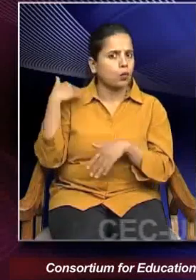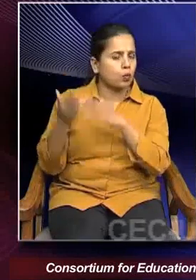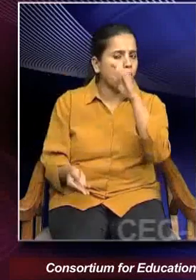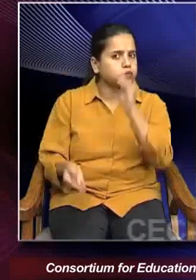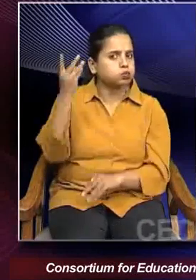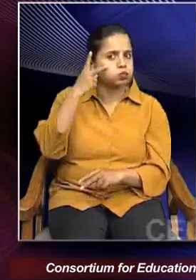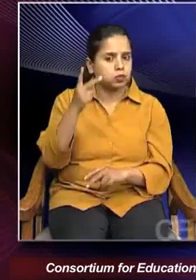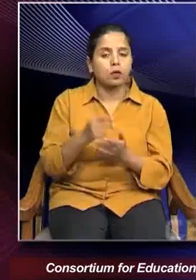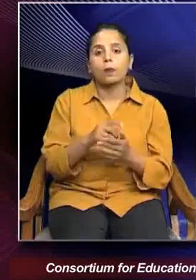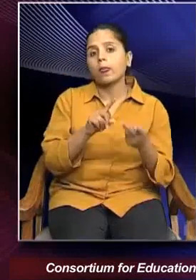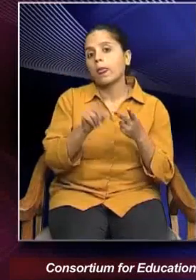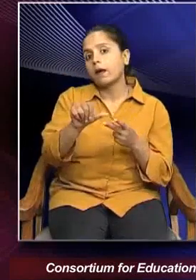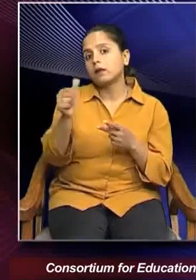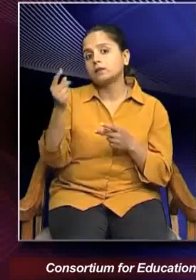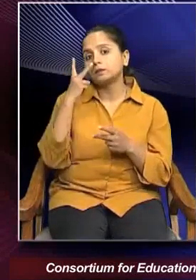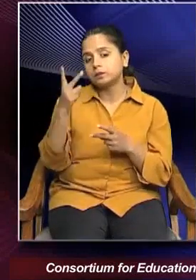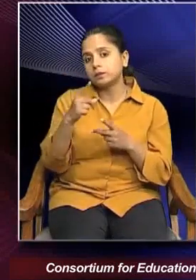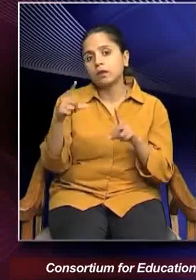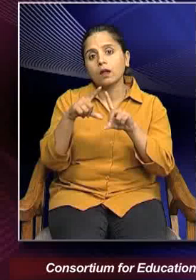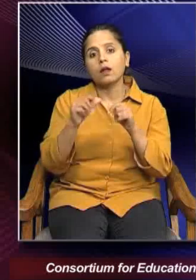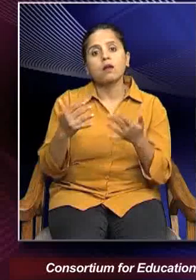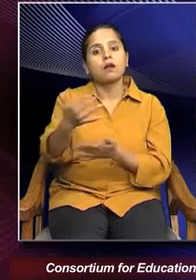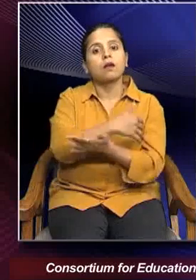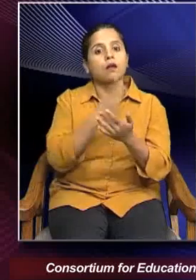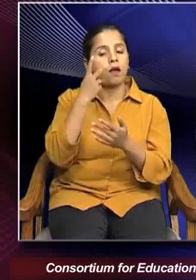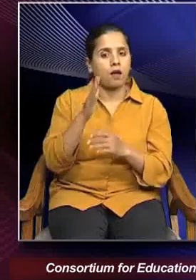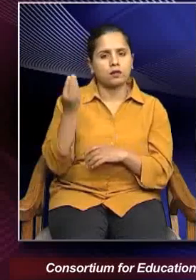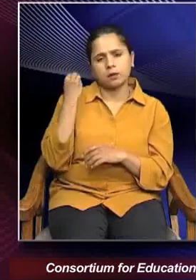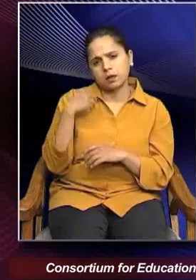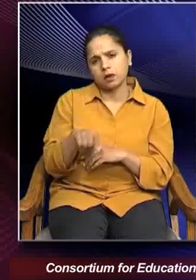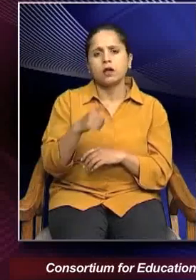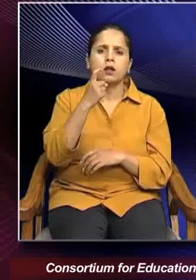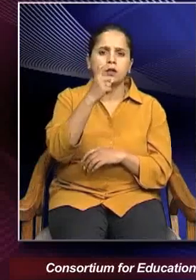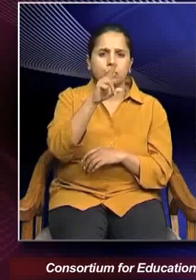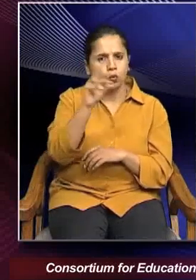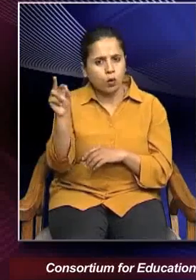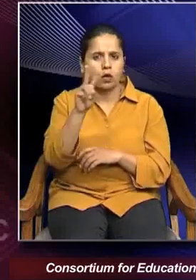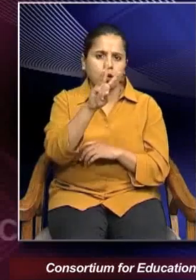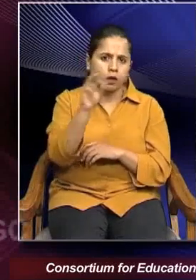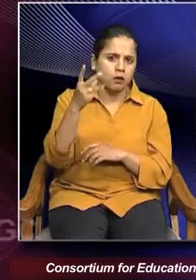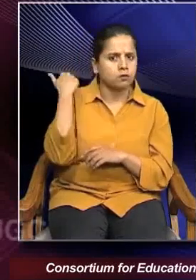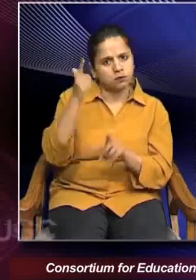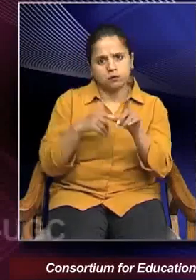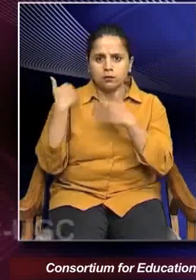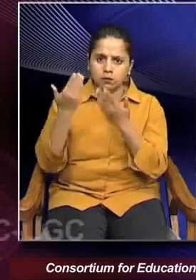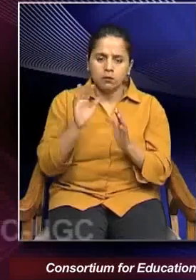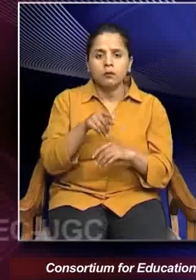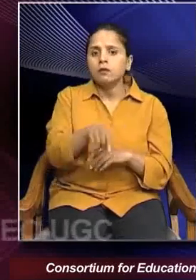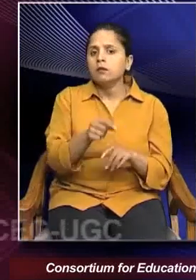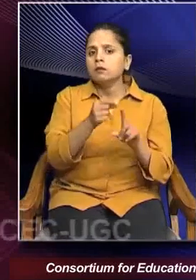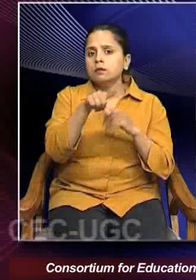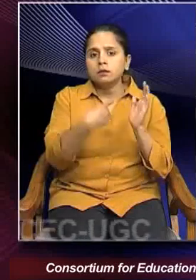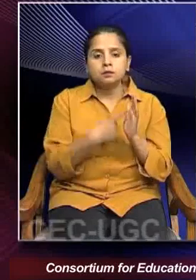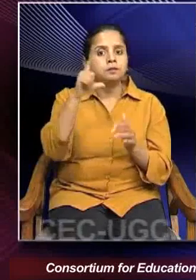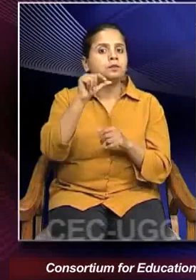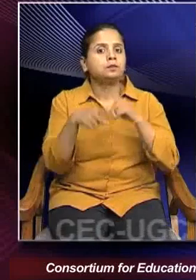hand, if you look at for the most part of the data that we have for the last 700 to 800 years, the per capita income in the